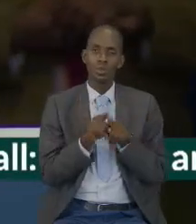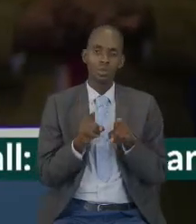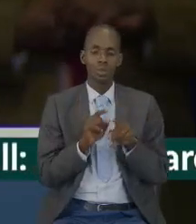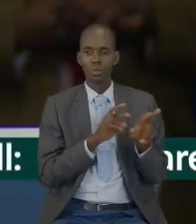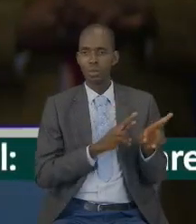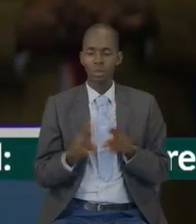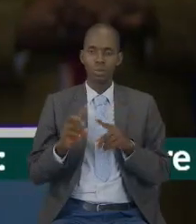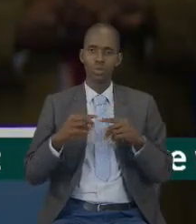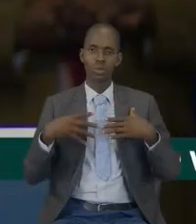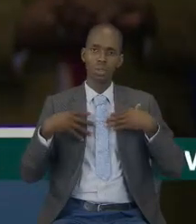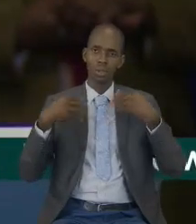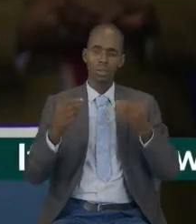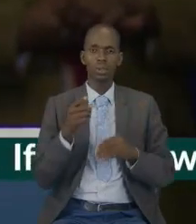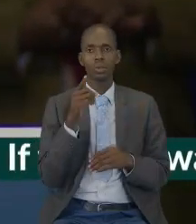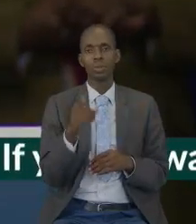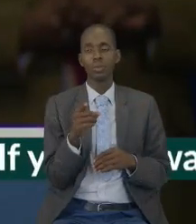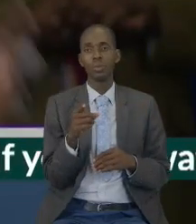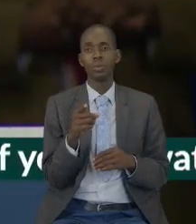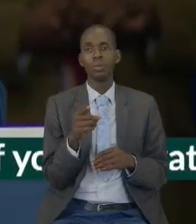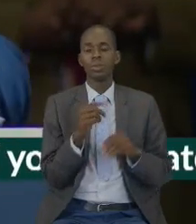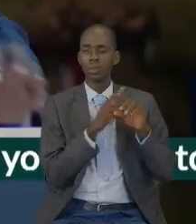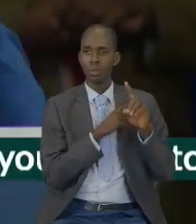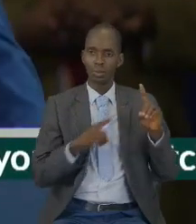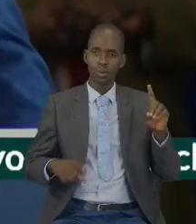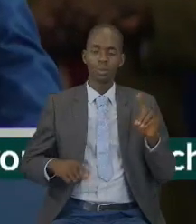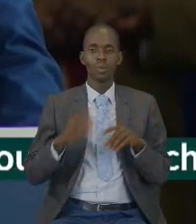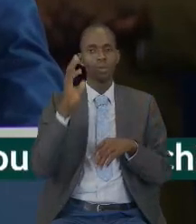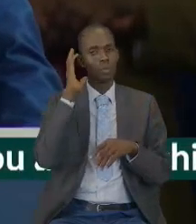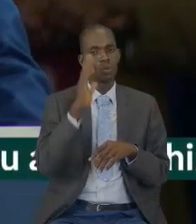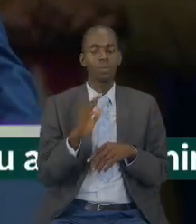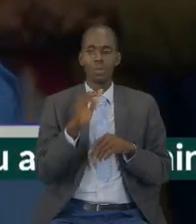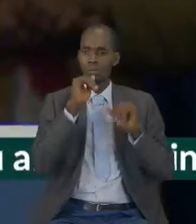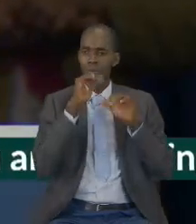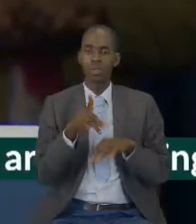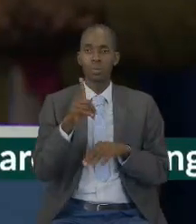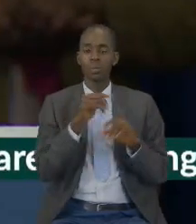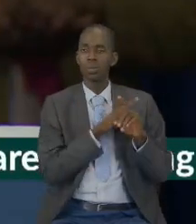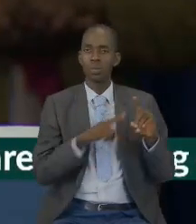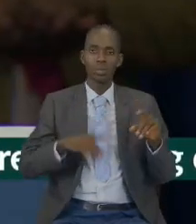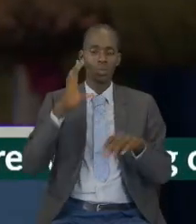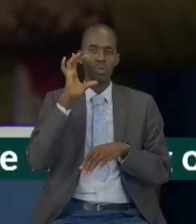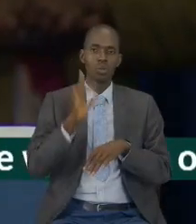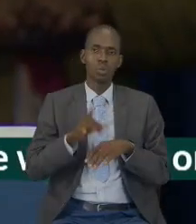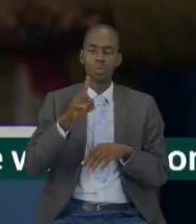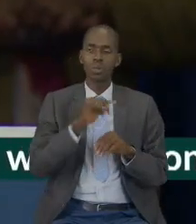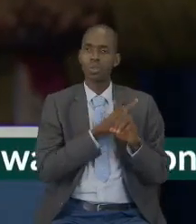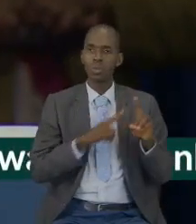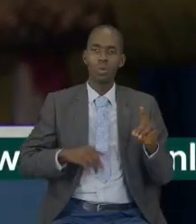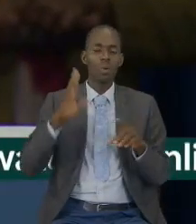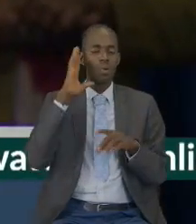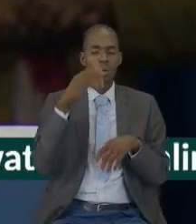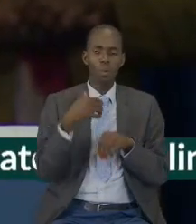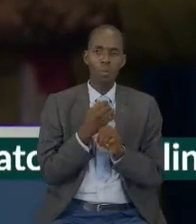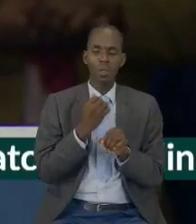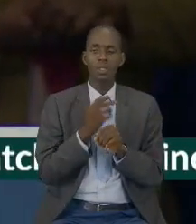6th, there'll be a banquet, a banquet on the 6th of the converts. Then on the 12th also, there will be water baptism for them